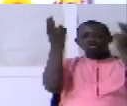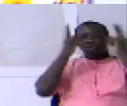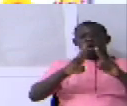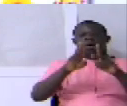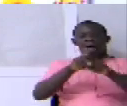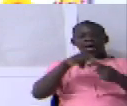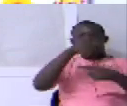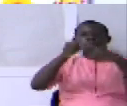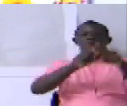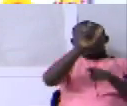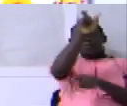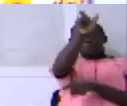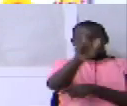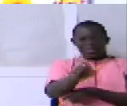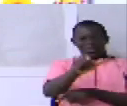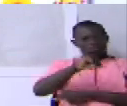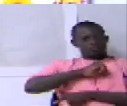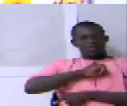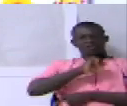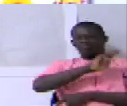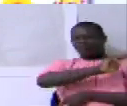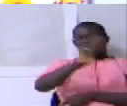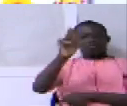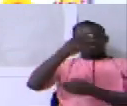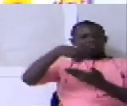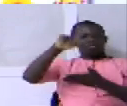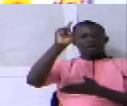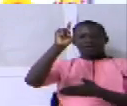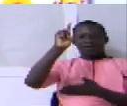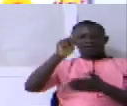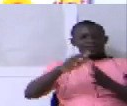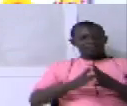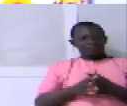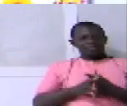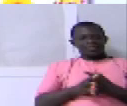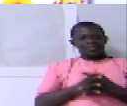Hani lua dam mantende bari hadama ya fangoto amanyang kela.